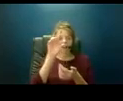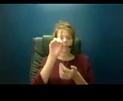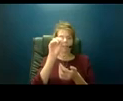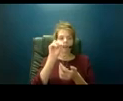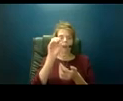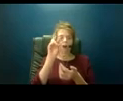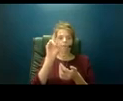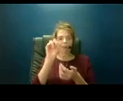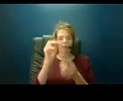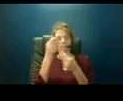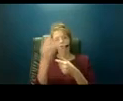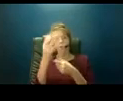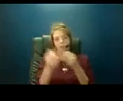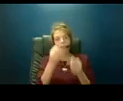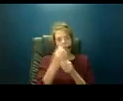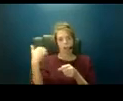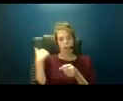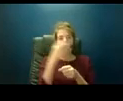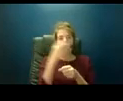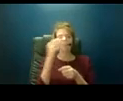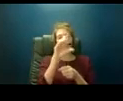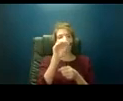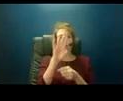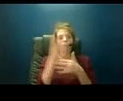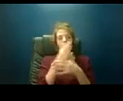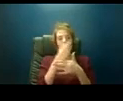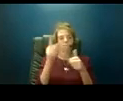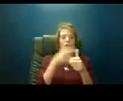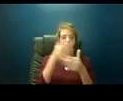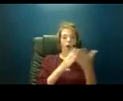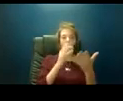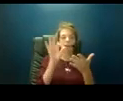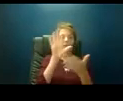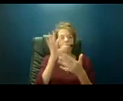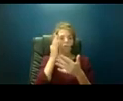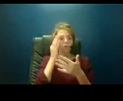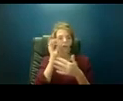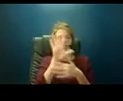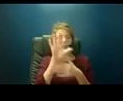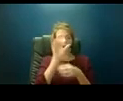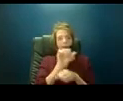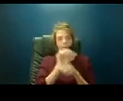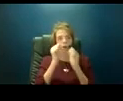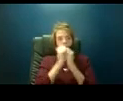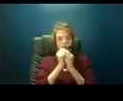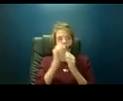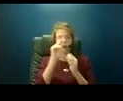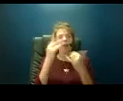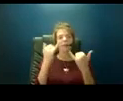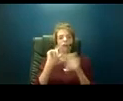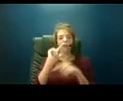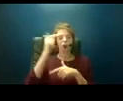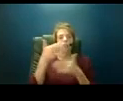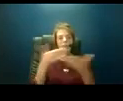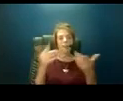and Rob's gonna be sharing the first part of the fruit of their labor of their work together. I'm now going to turn things over